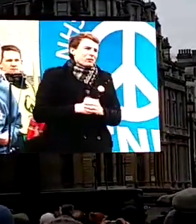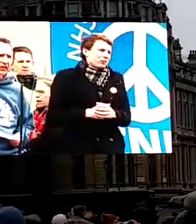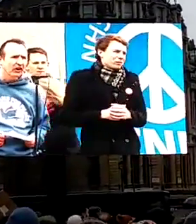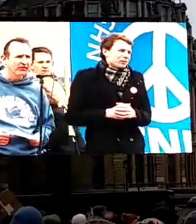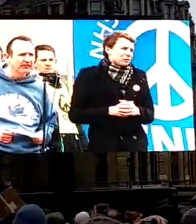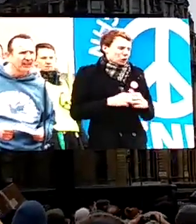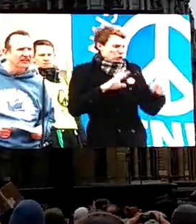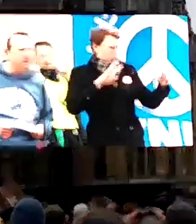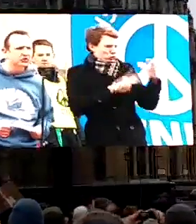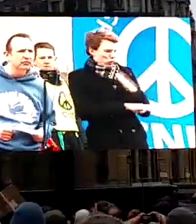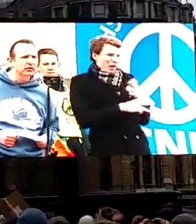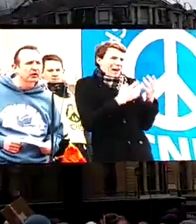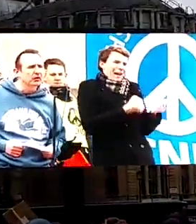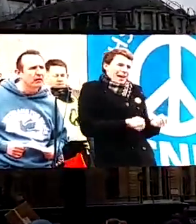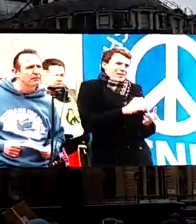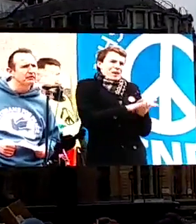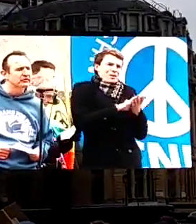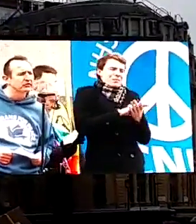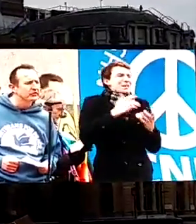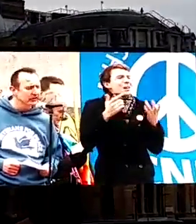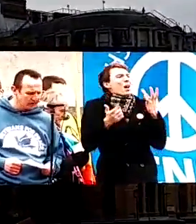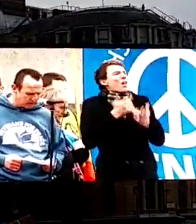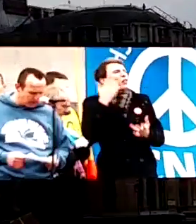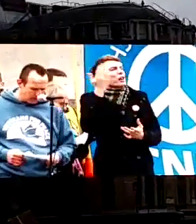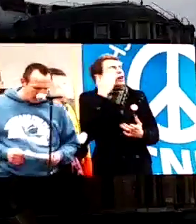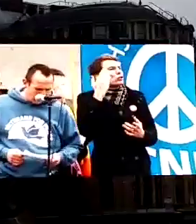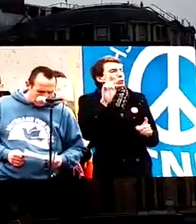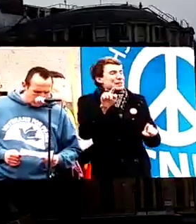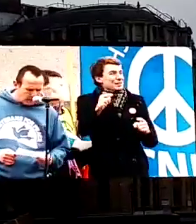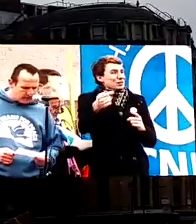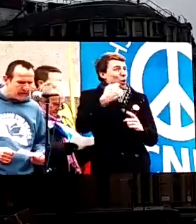target list of other nations with nuclear weapons.